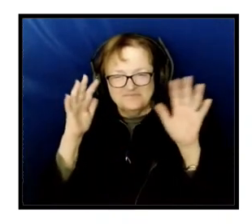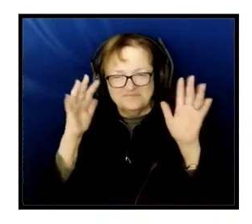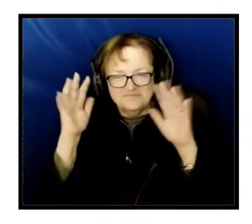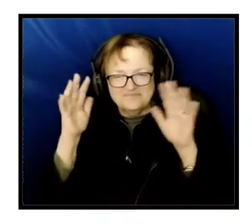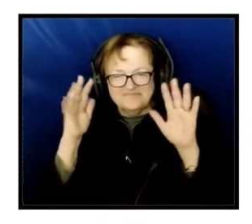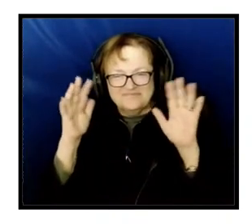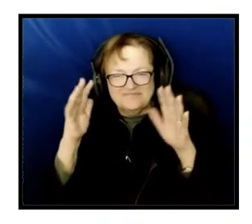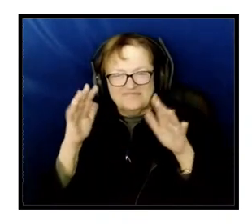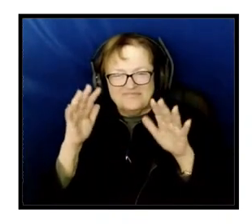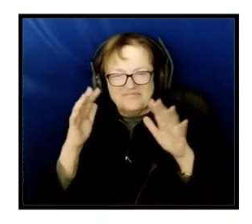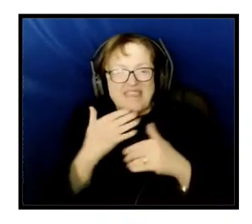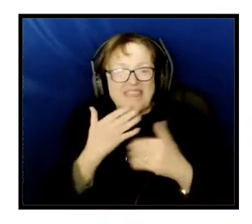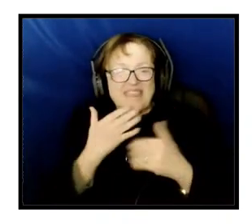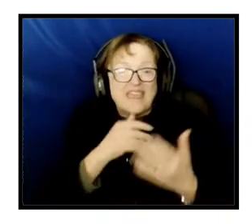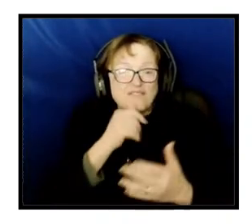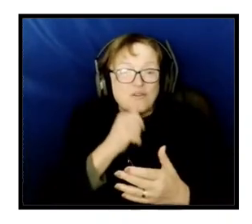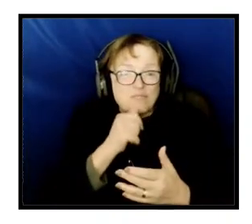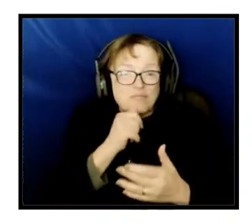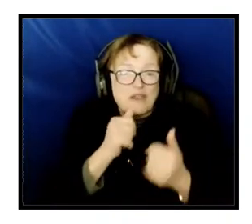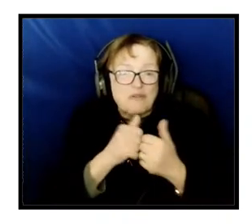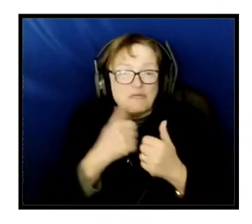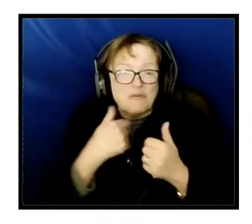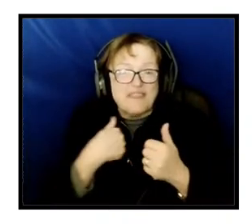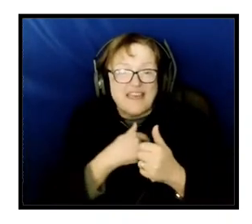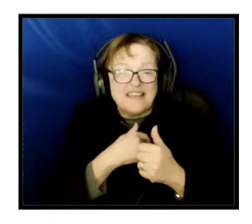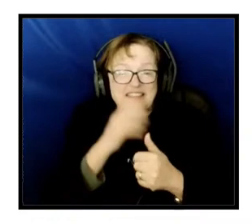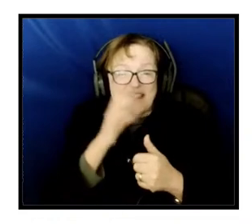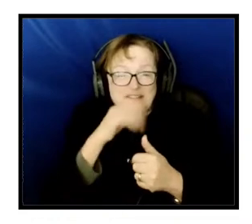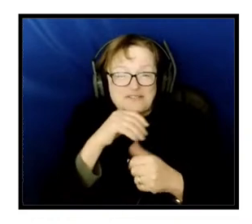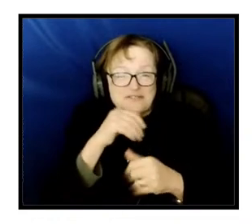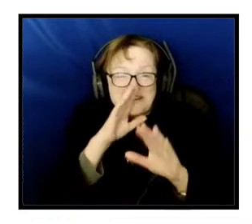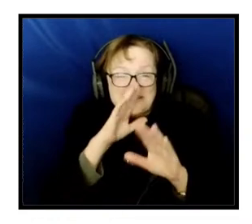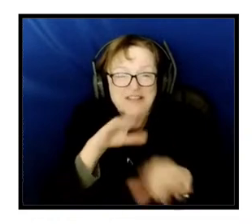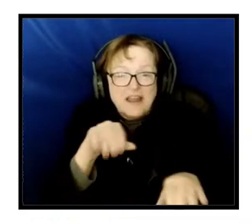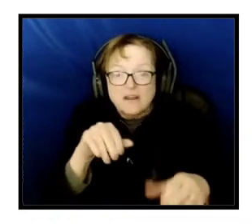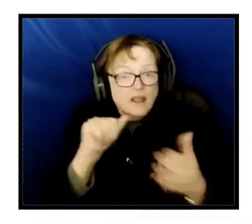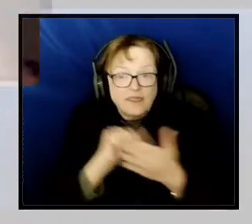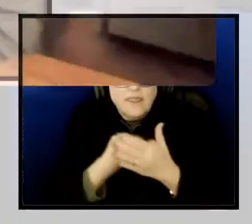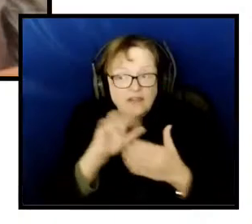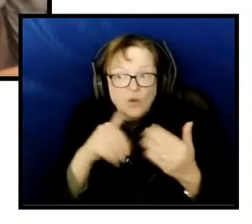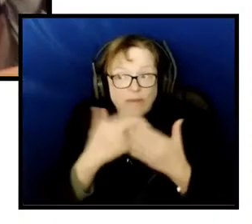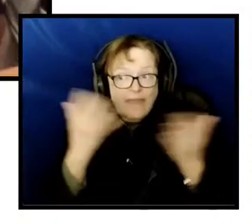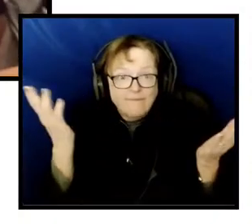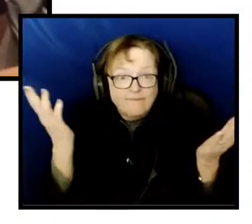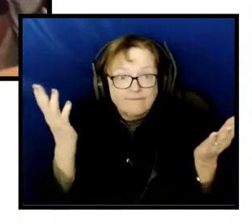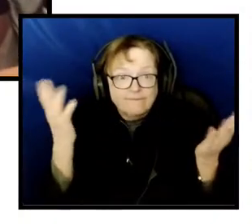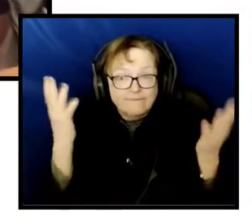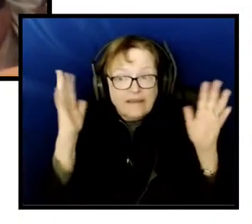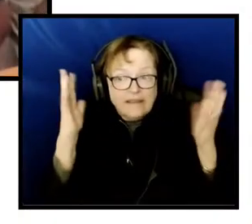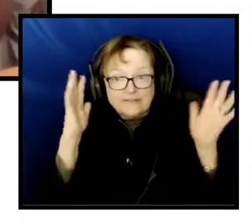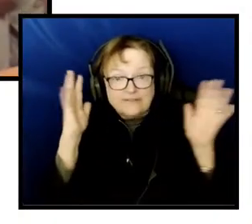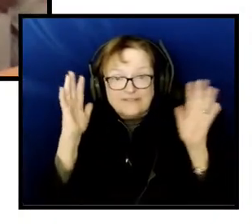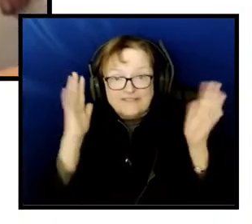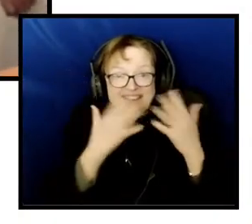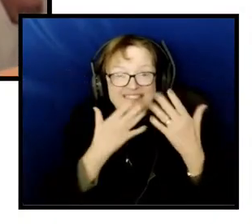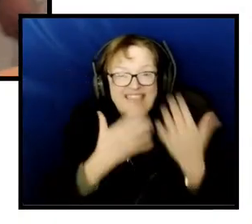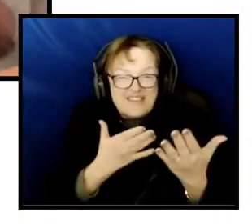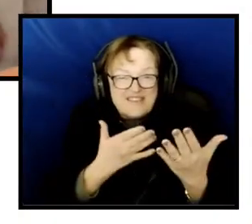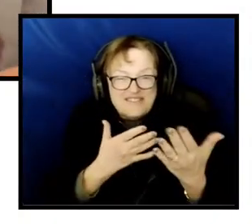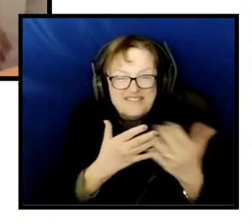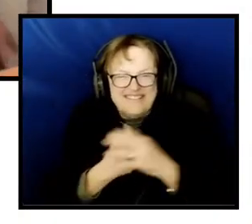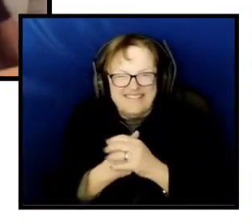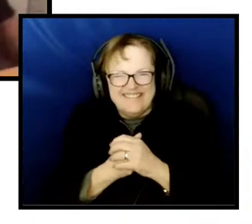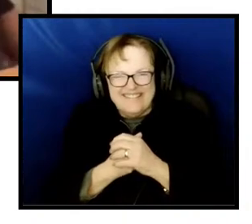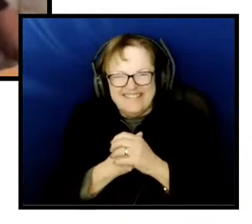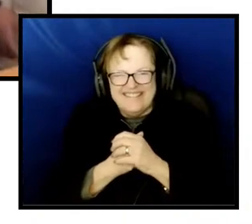Thanks for bearing with us in that weird little silence. That's all we got. Thank y'all. Thank you.